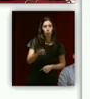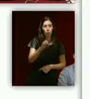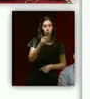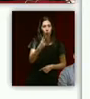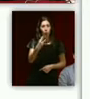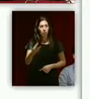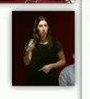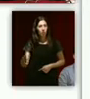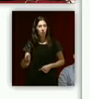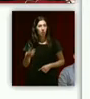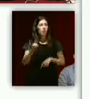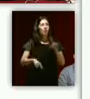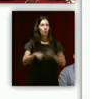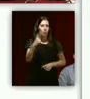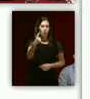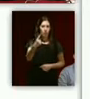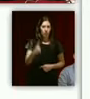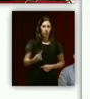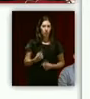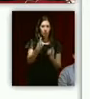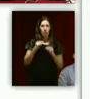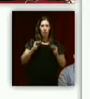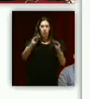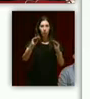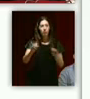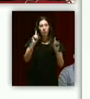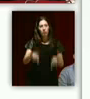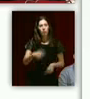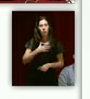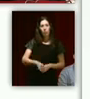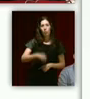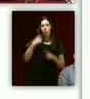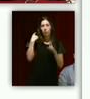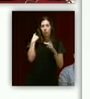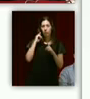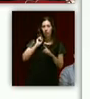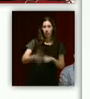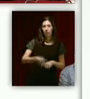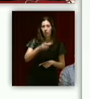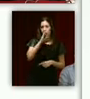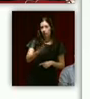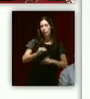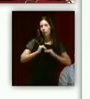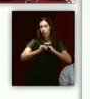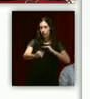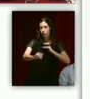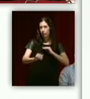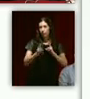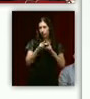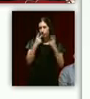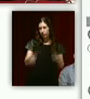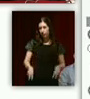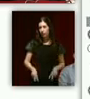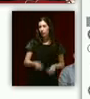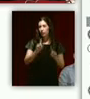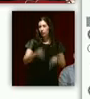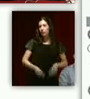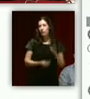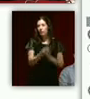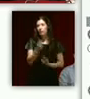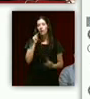take any time, and you can put together 4 buttons, and it can be direct or